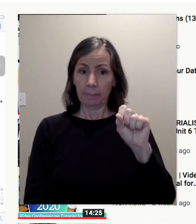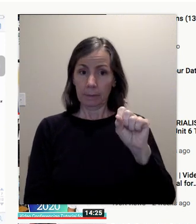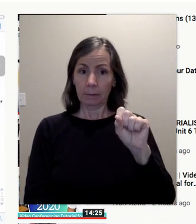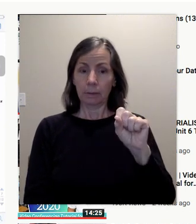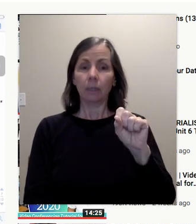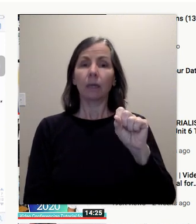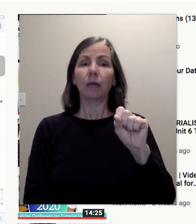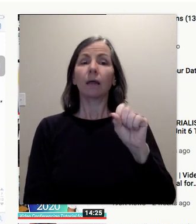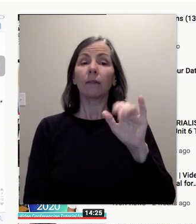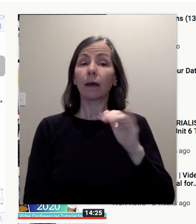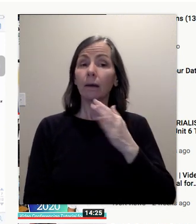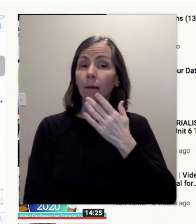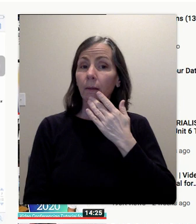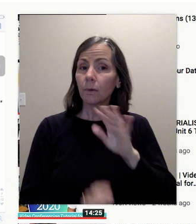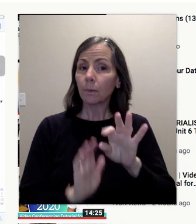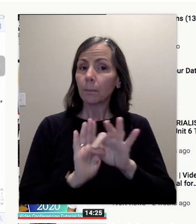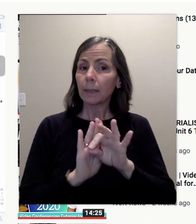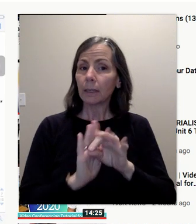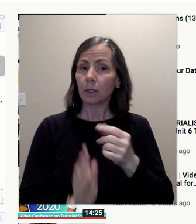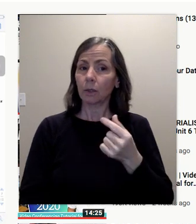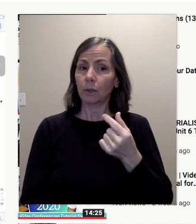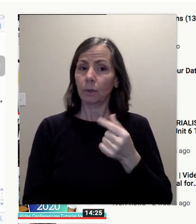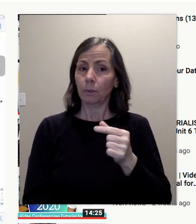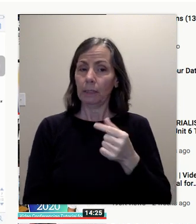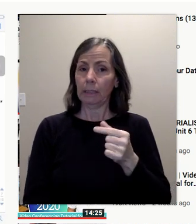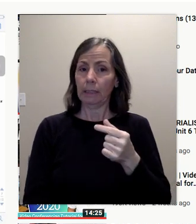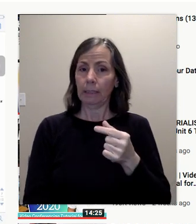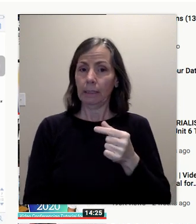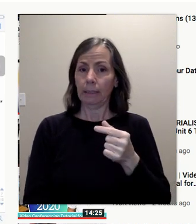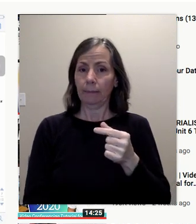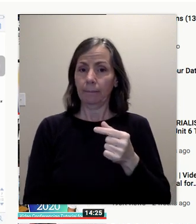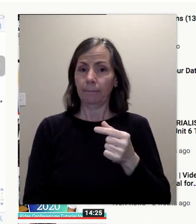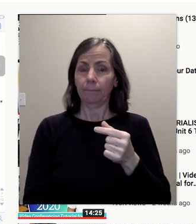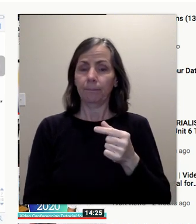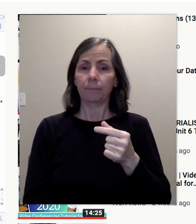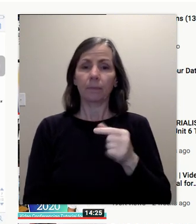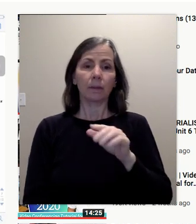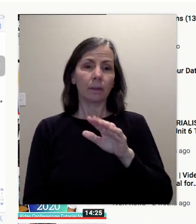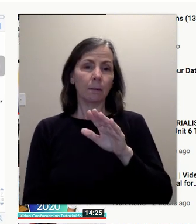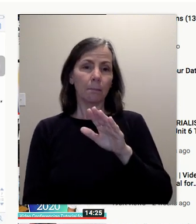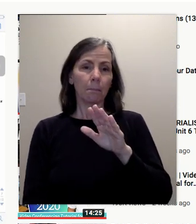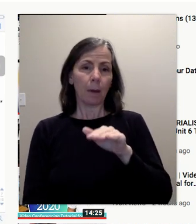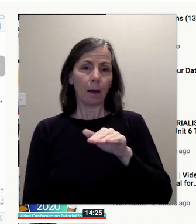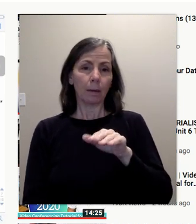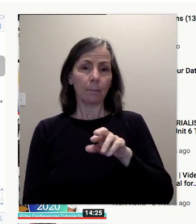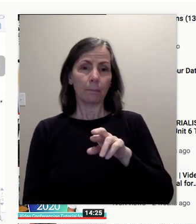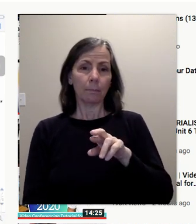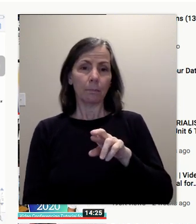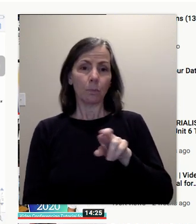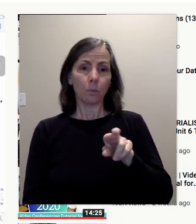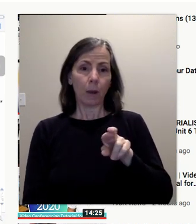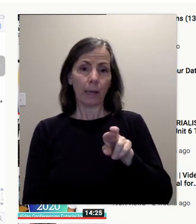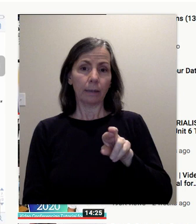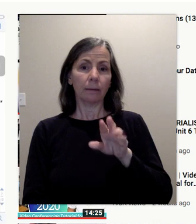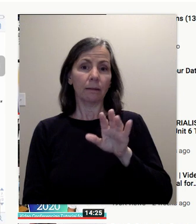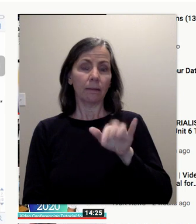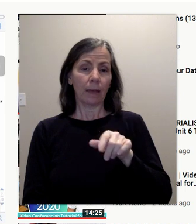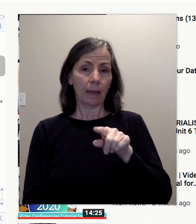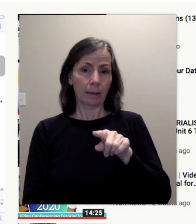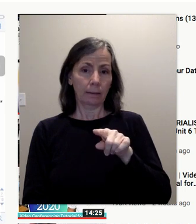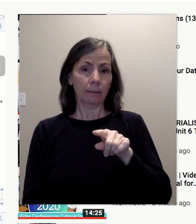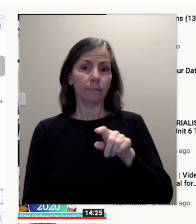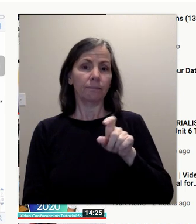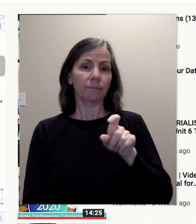So we're looking at the bottom right corner for the word x-intercepts. Now we're going to look at our